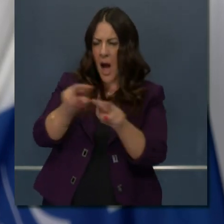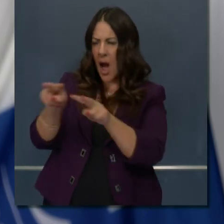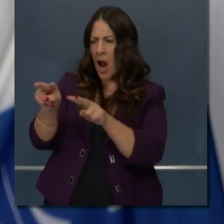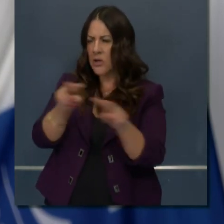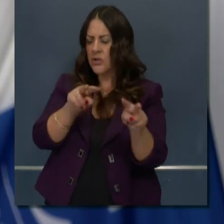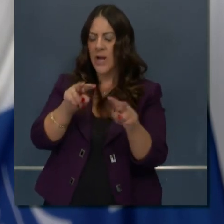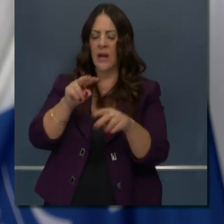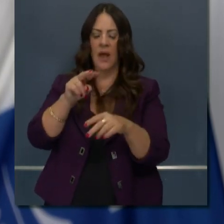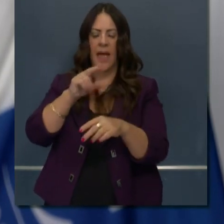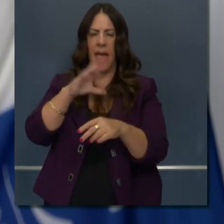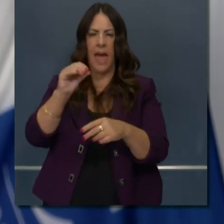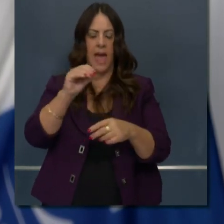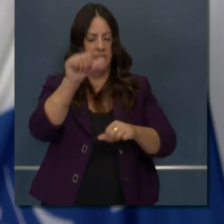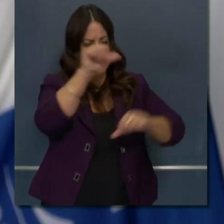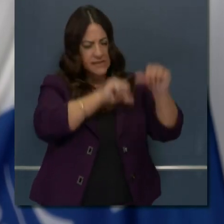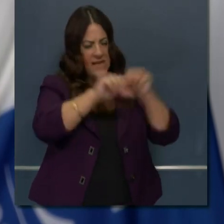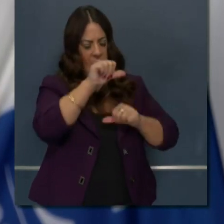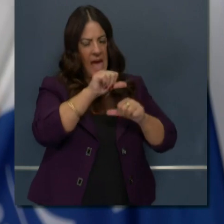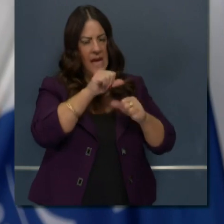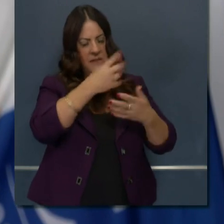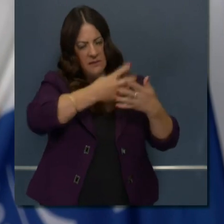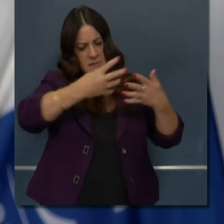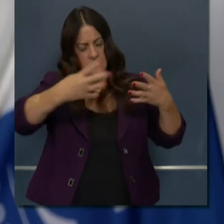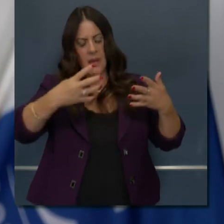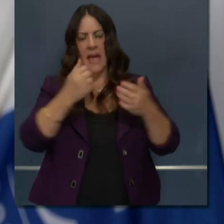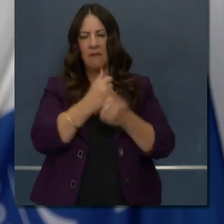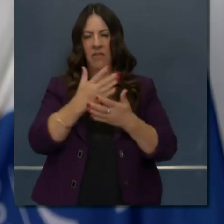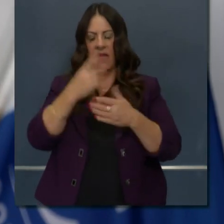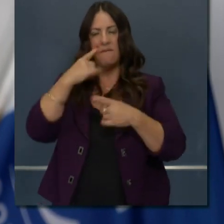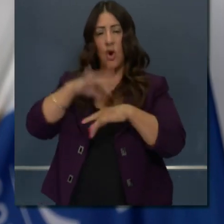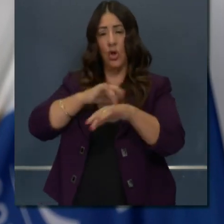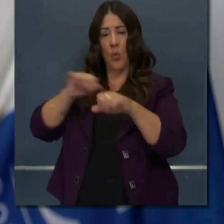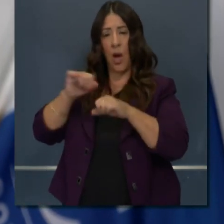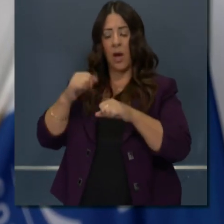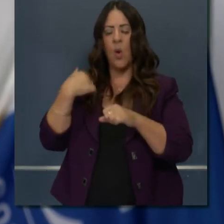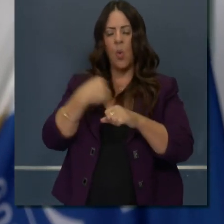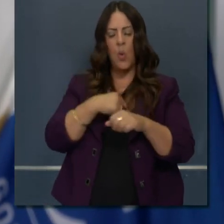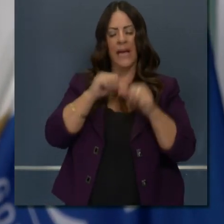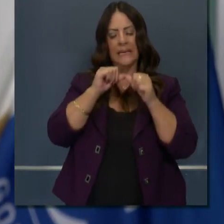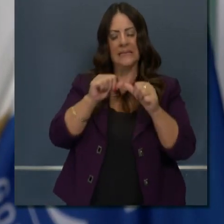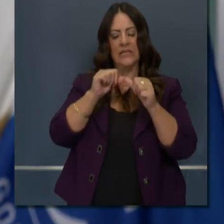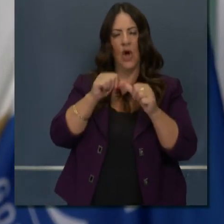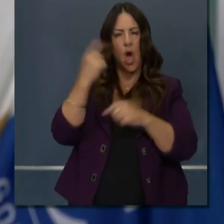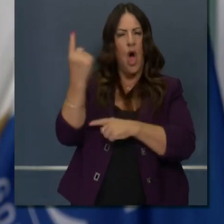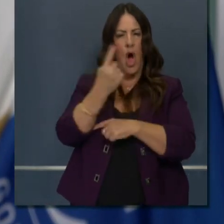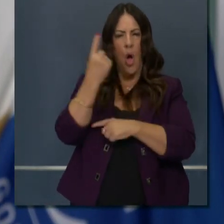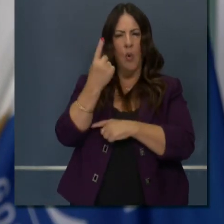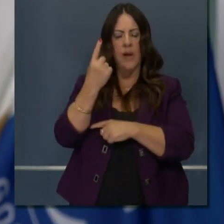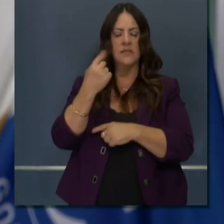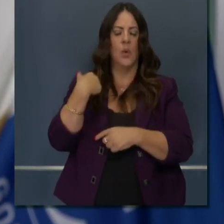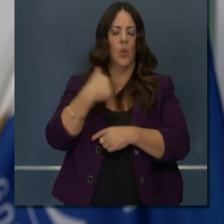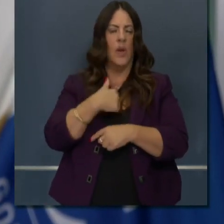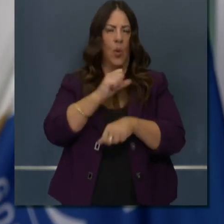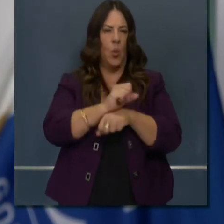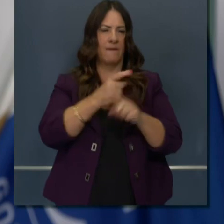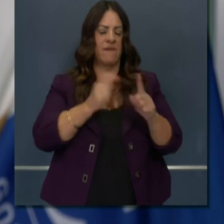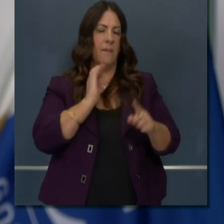work behind all of that, that is continuing apace. Most of us are working from our home